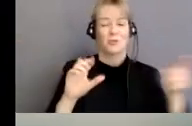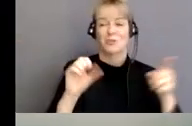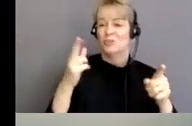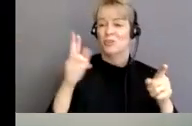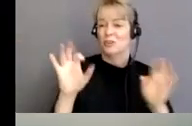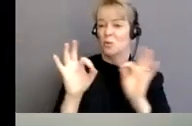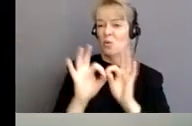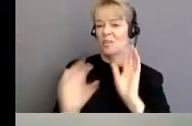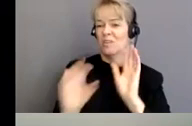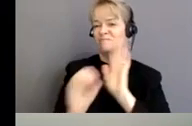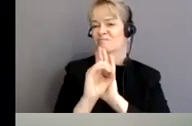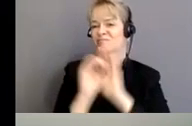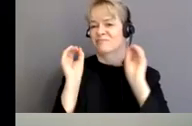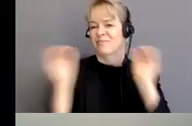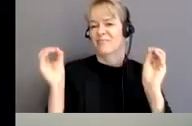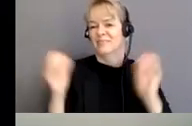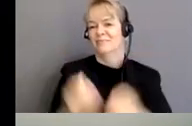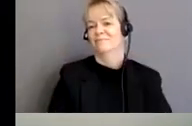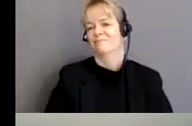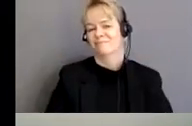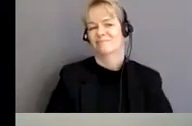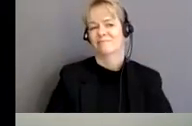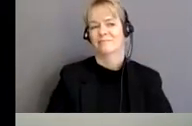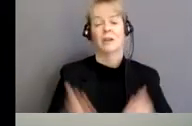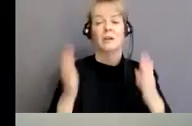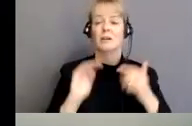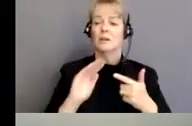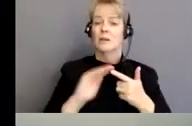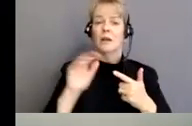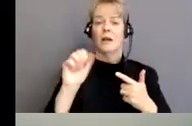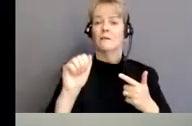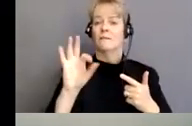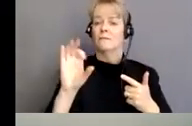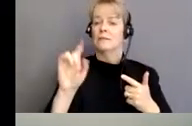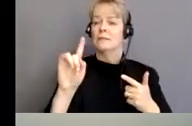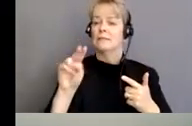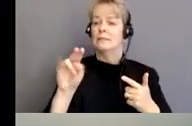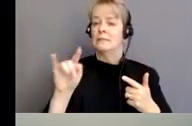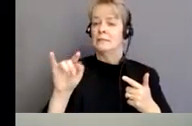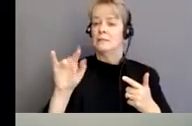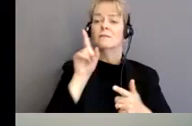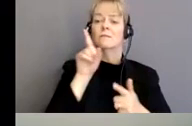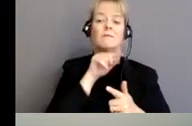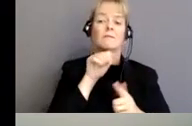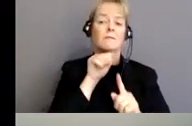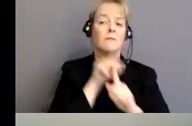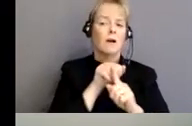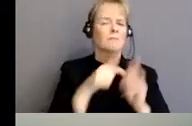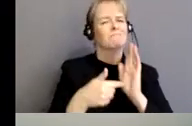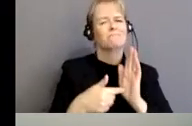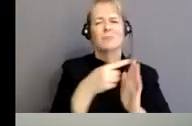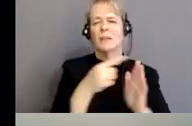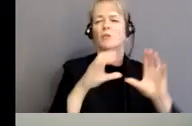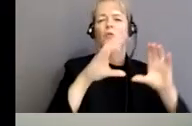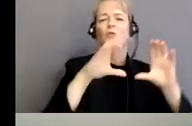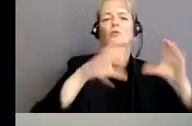The fraudsters will target particular groups, whether it's a cultural group, a religious group, a certain occupation. I had a case